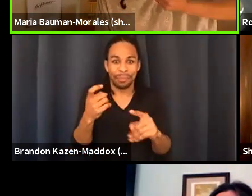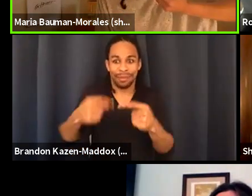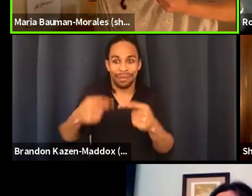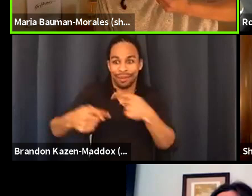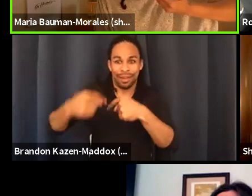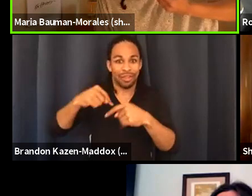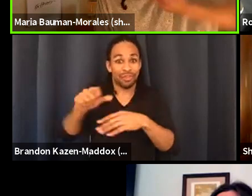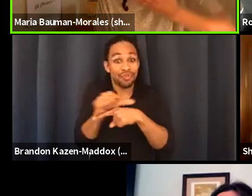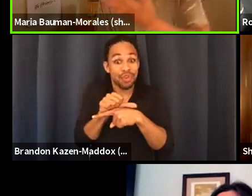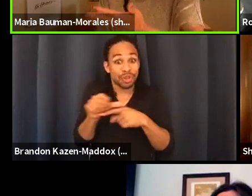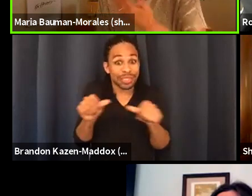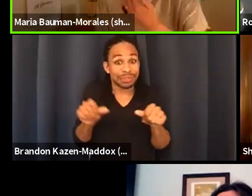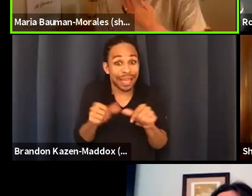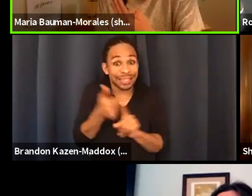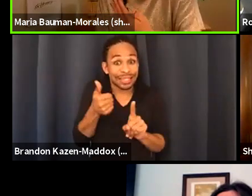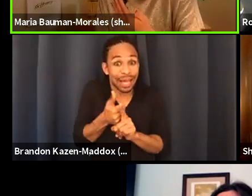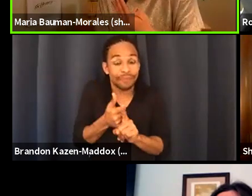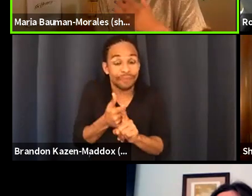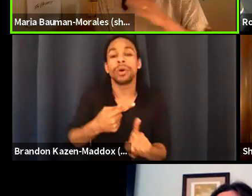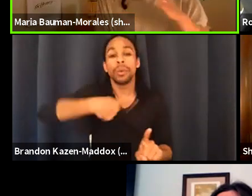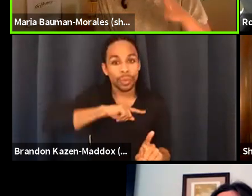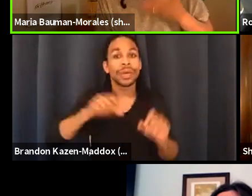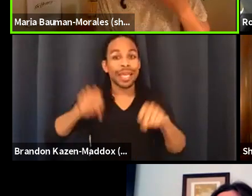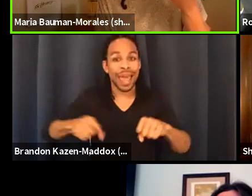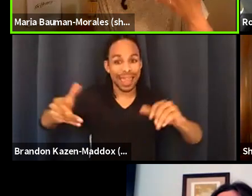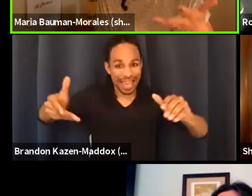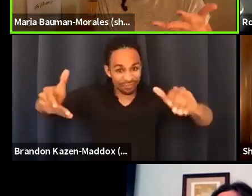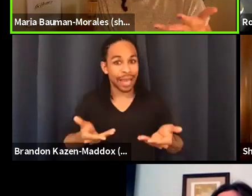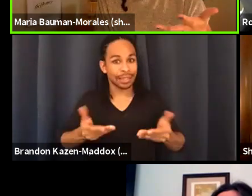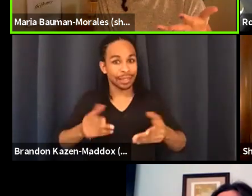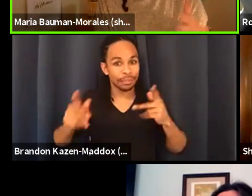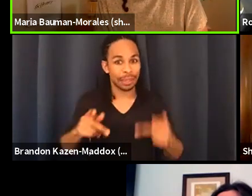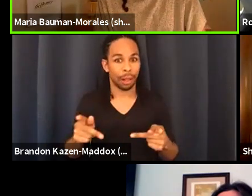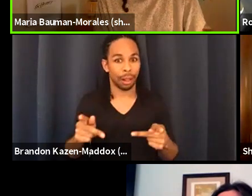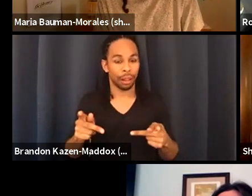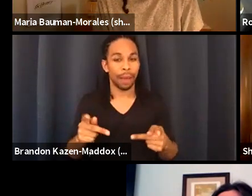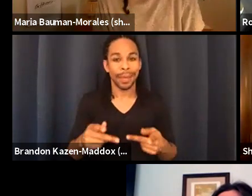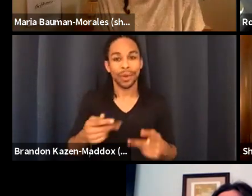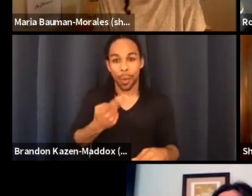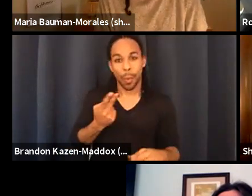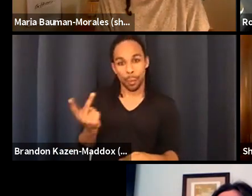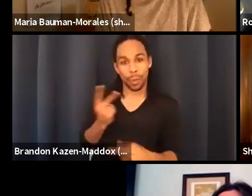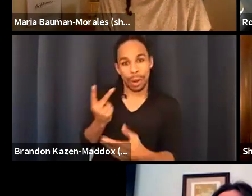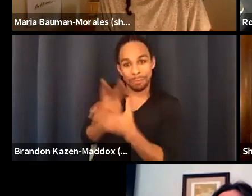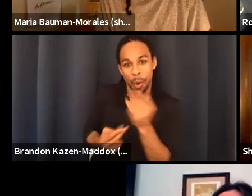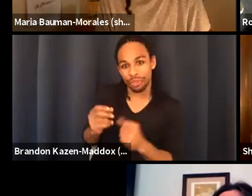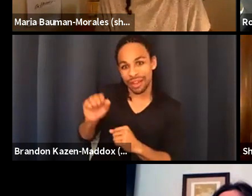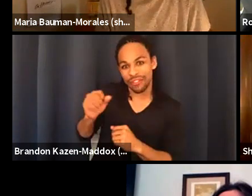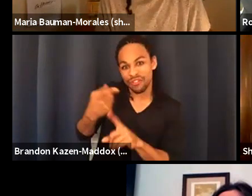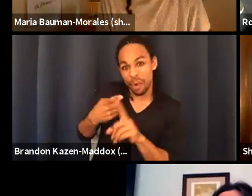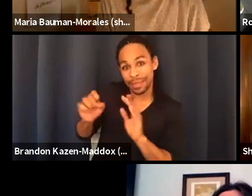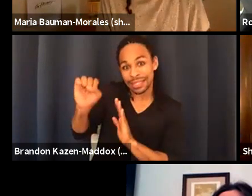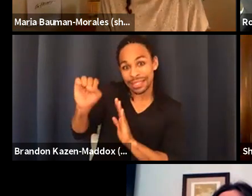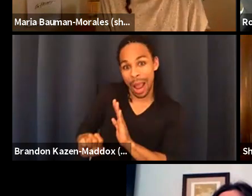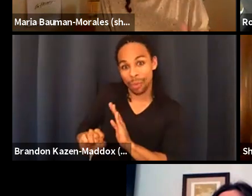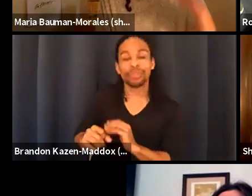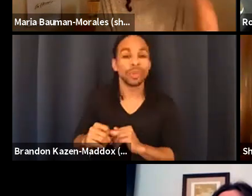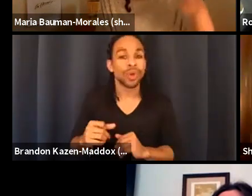invite is what I really heard. I know you and I are both Southern, Millie, so I heard invitation, you know, as a way